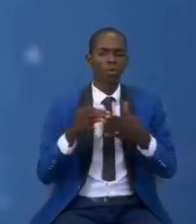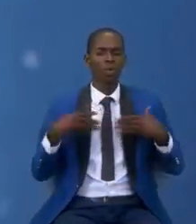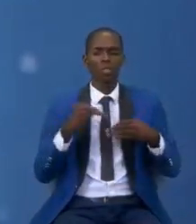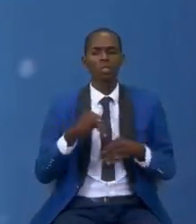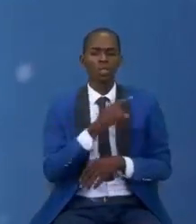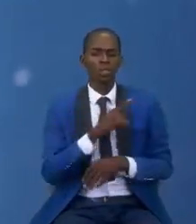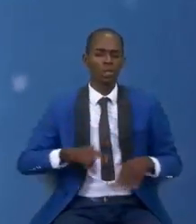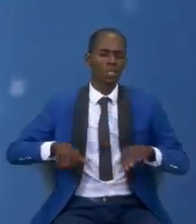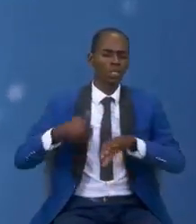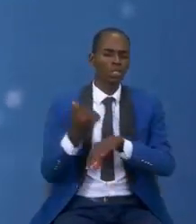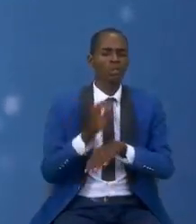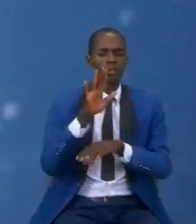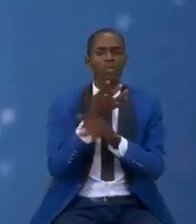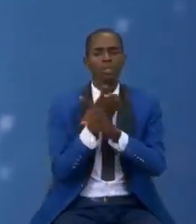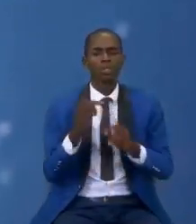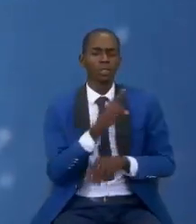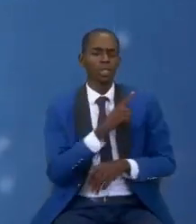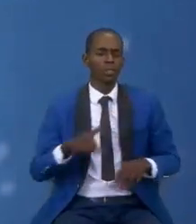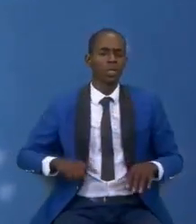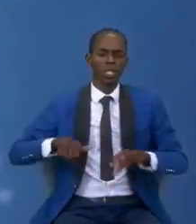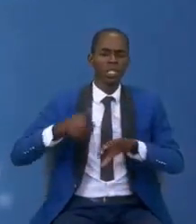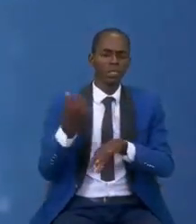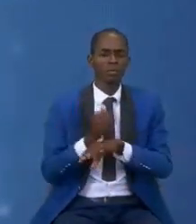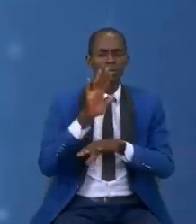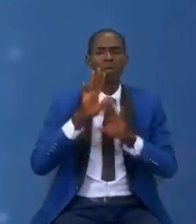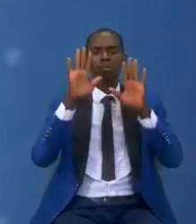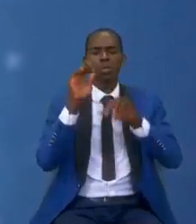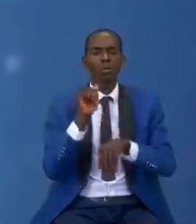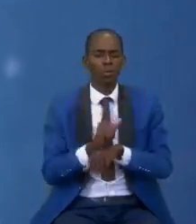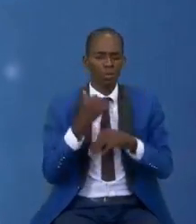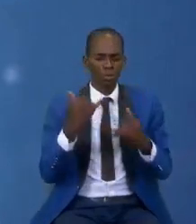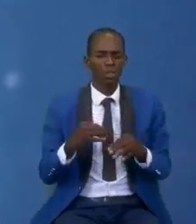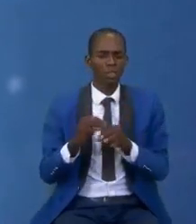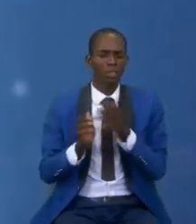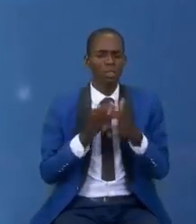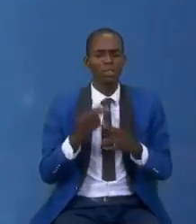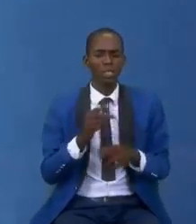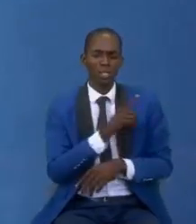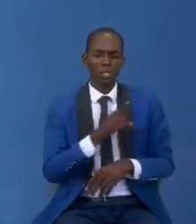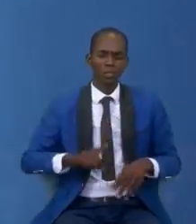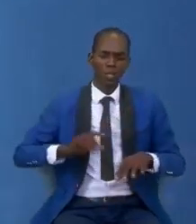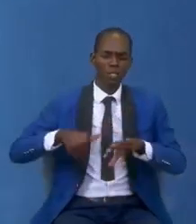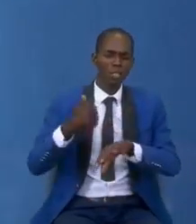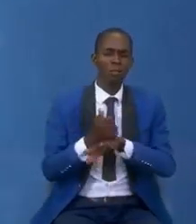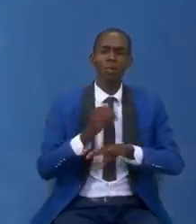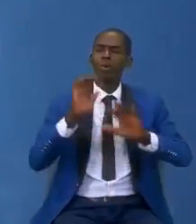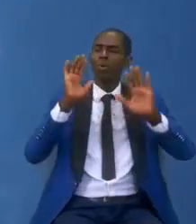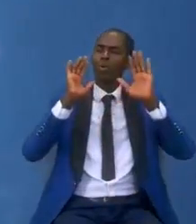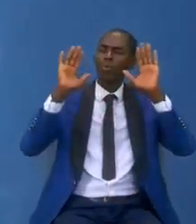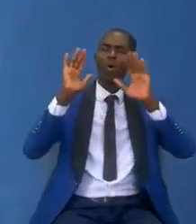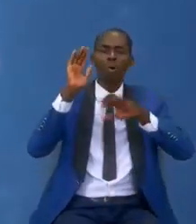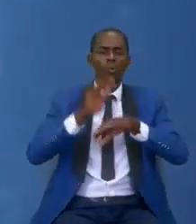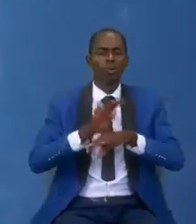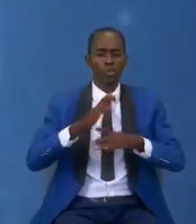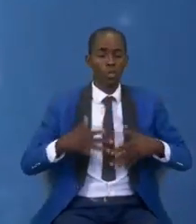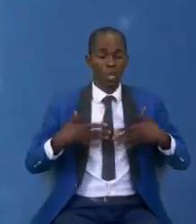miracle. And the Lord confirm wonders upon your life, here, right, left, front,